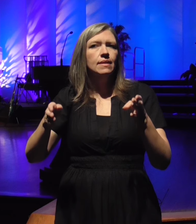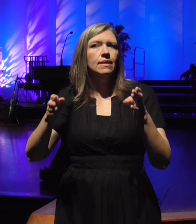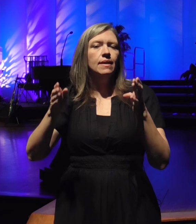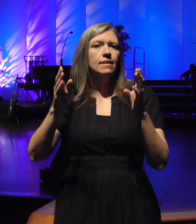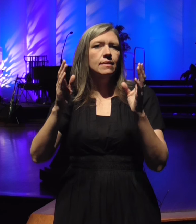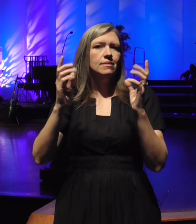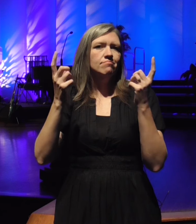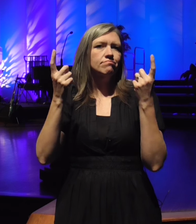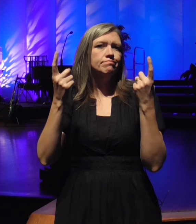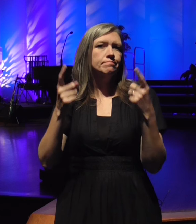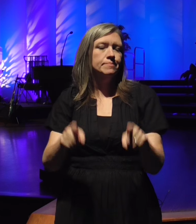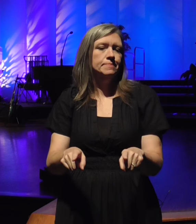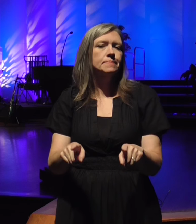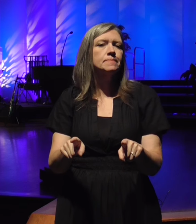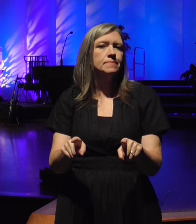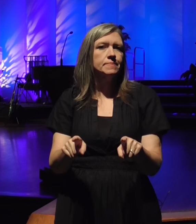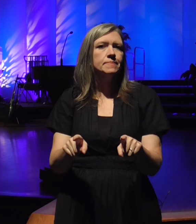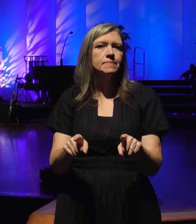let